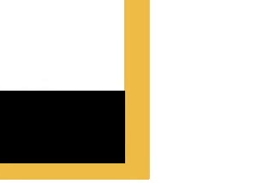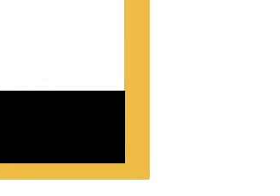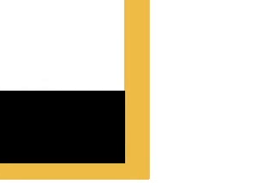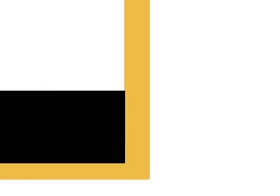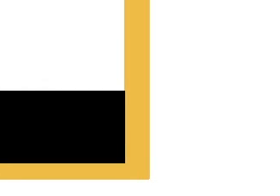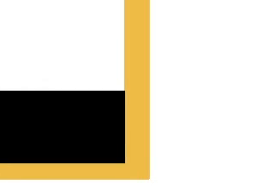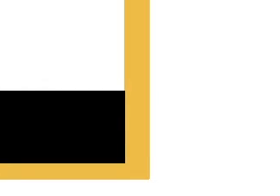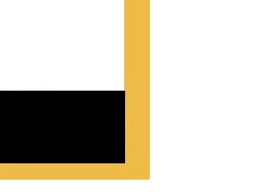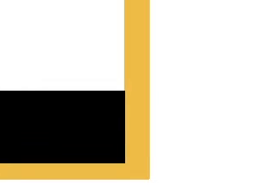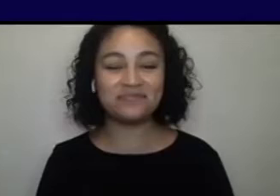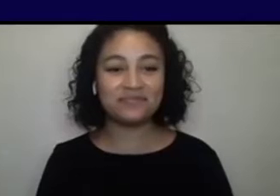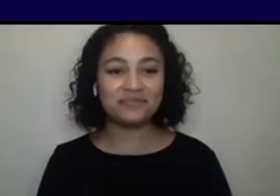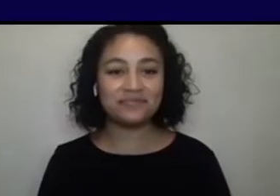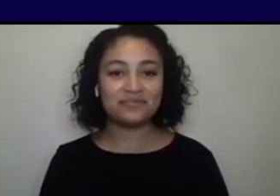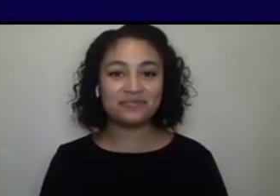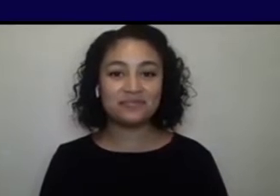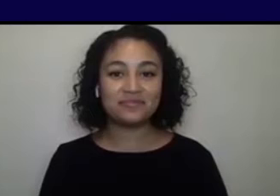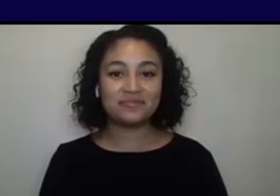is the moderator.